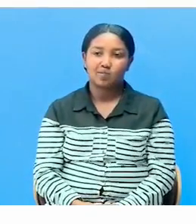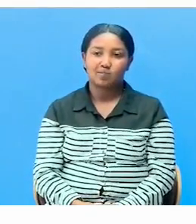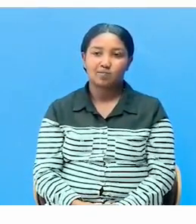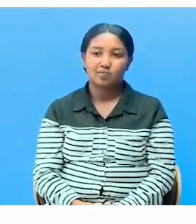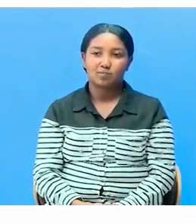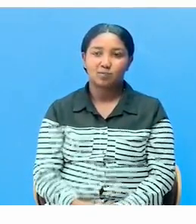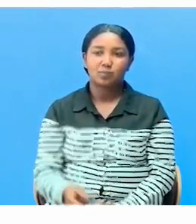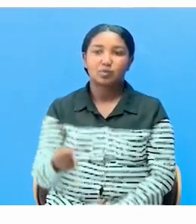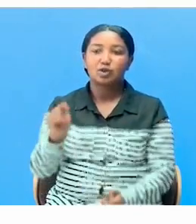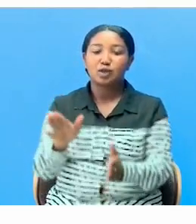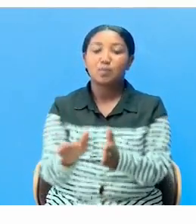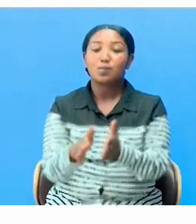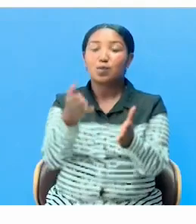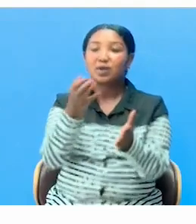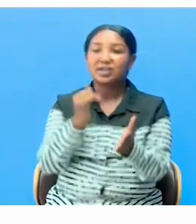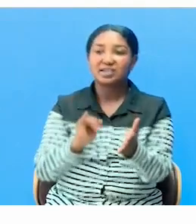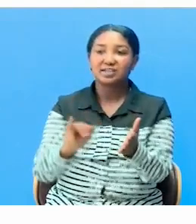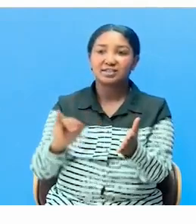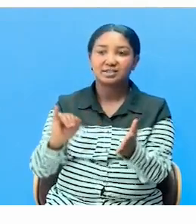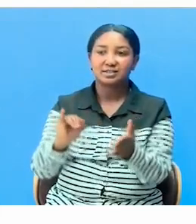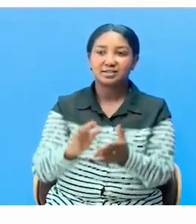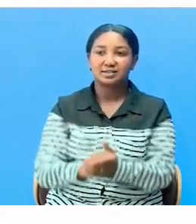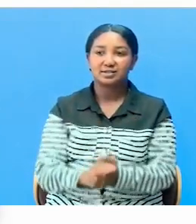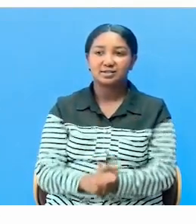The book is